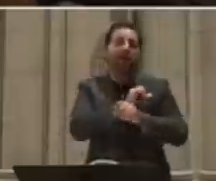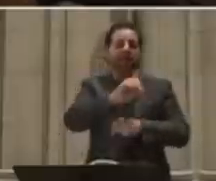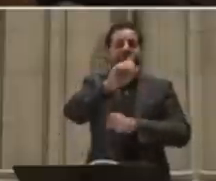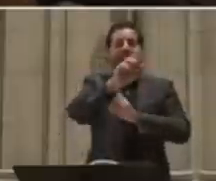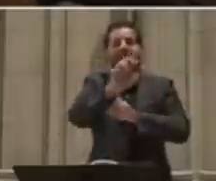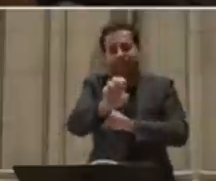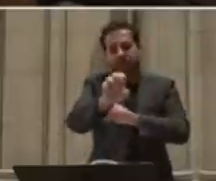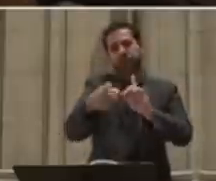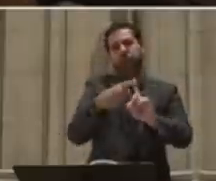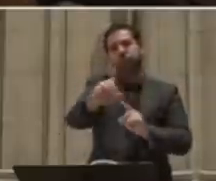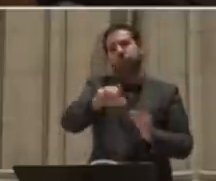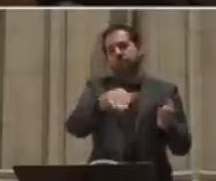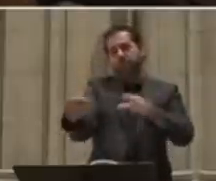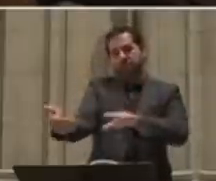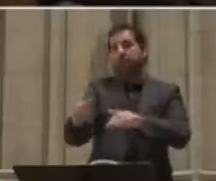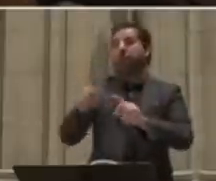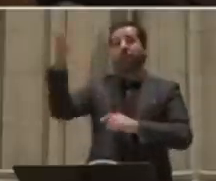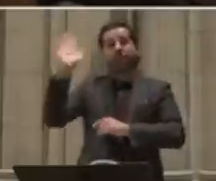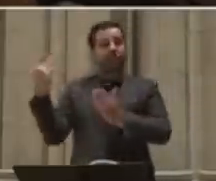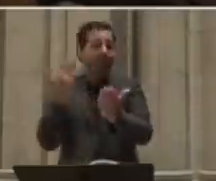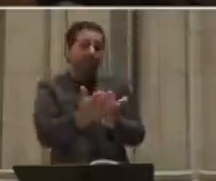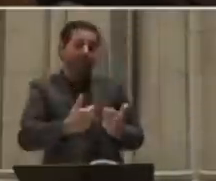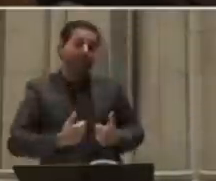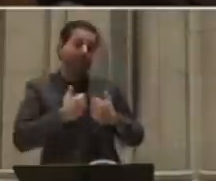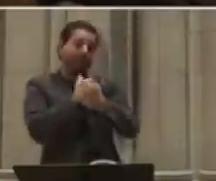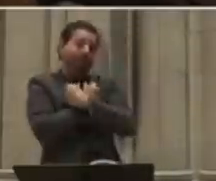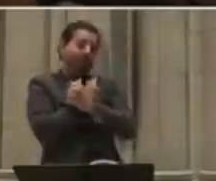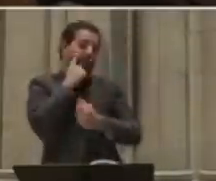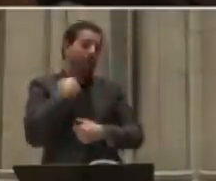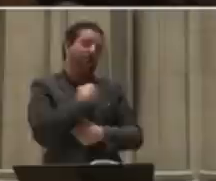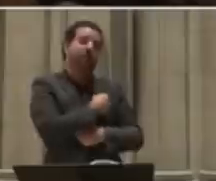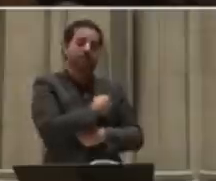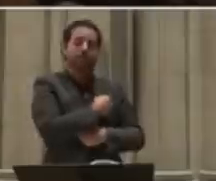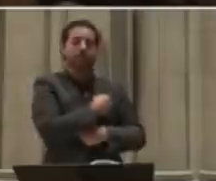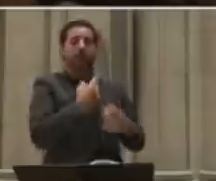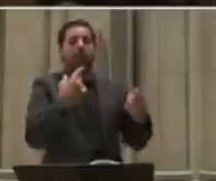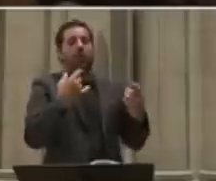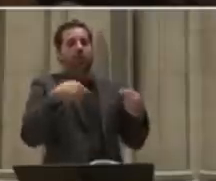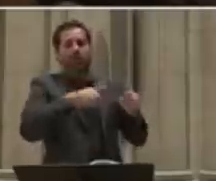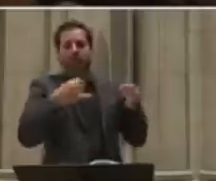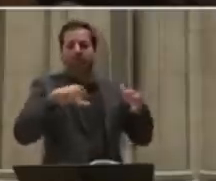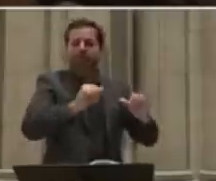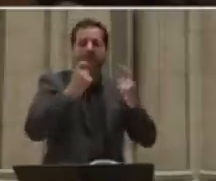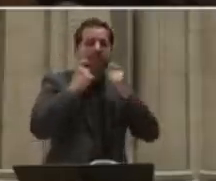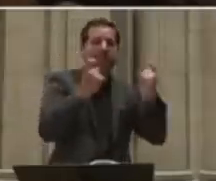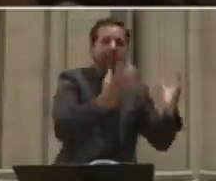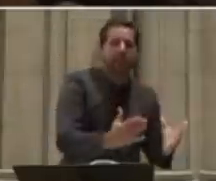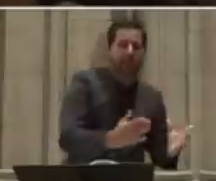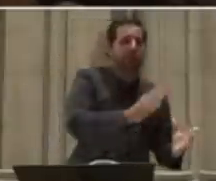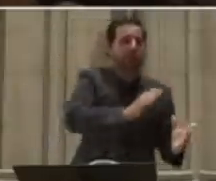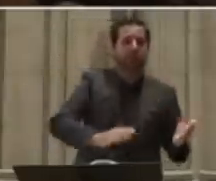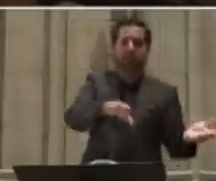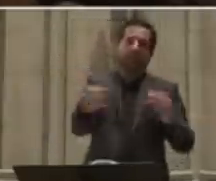to die. But God proves his love for us in that while we were still sinners, Christ died